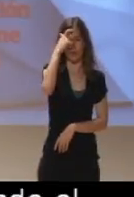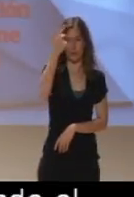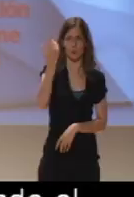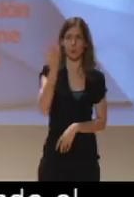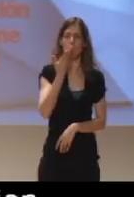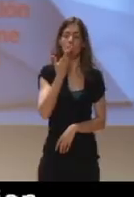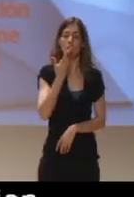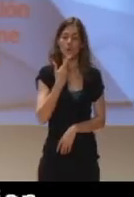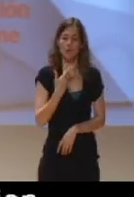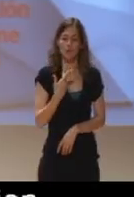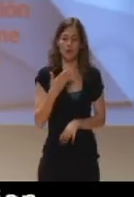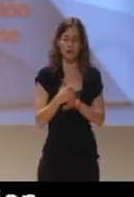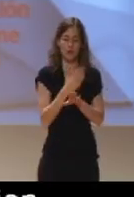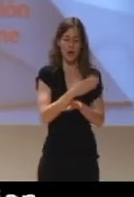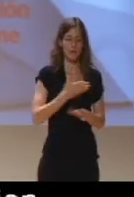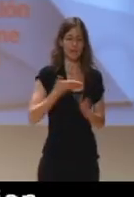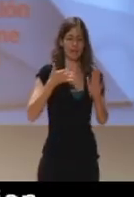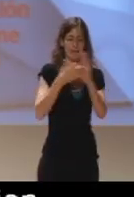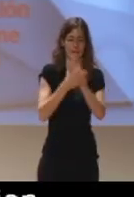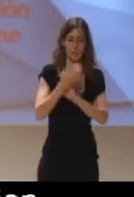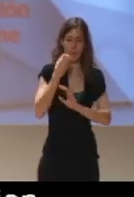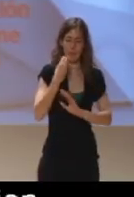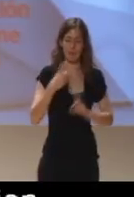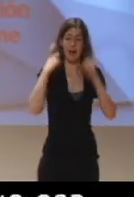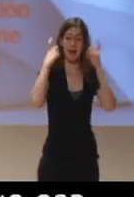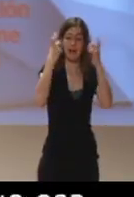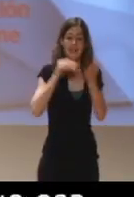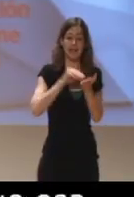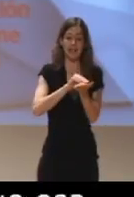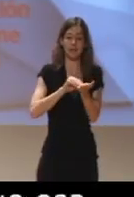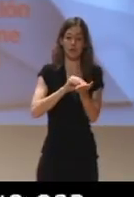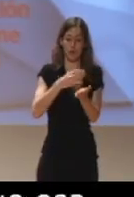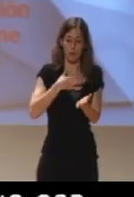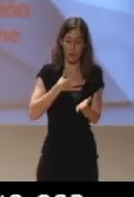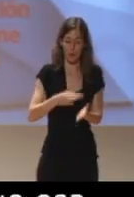we haven't defined very well how they should,